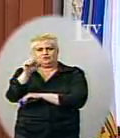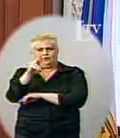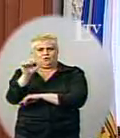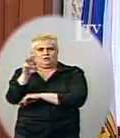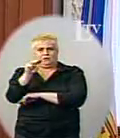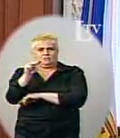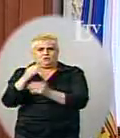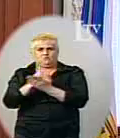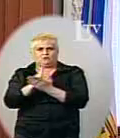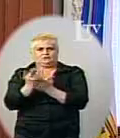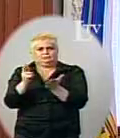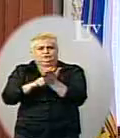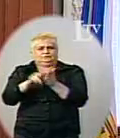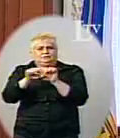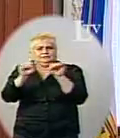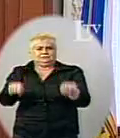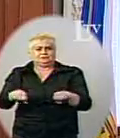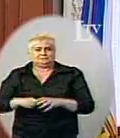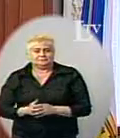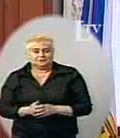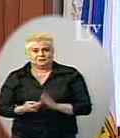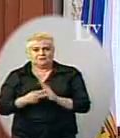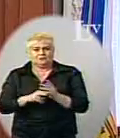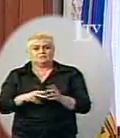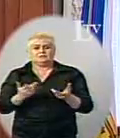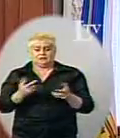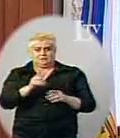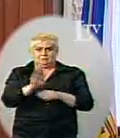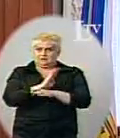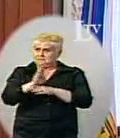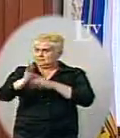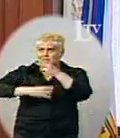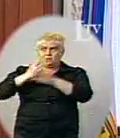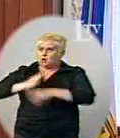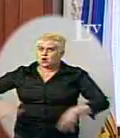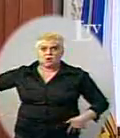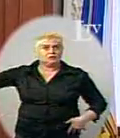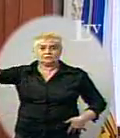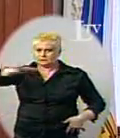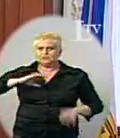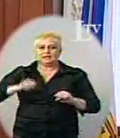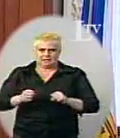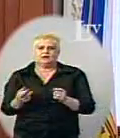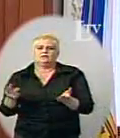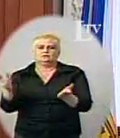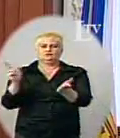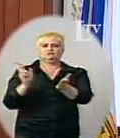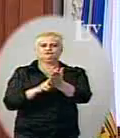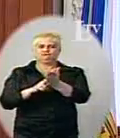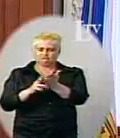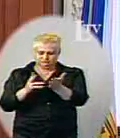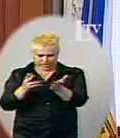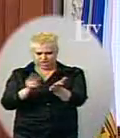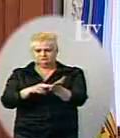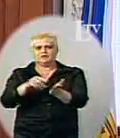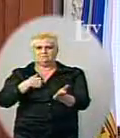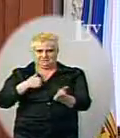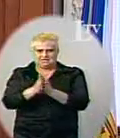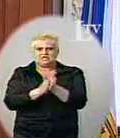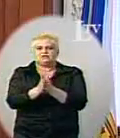for Nova Scotia that will allow businesses anywhere in the world register their interests and